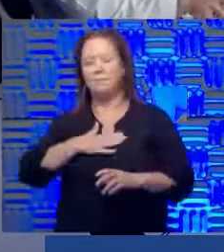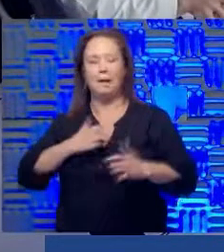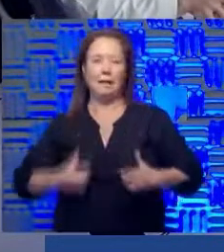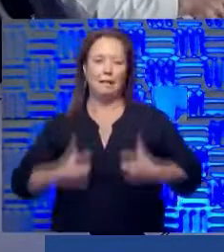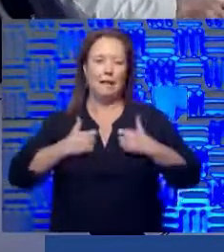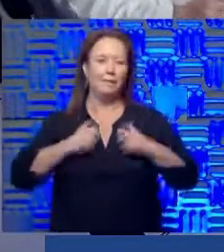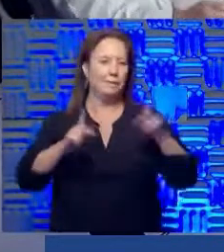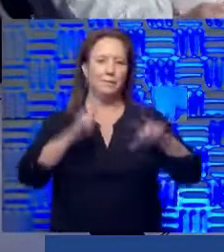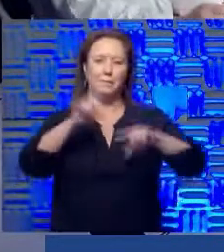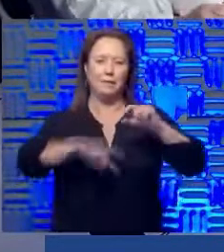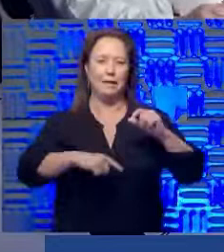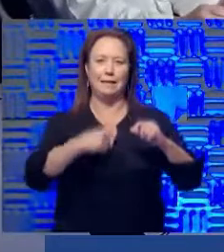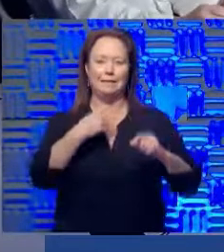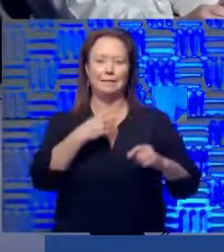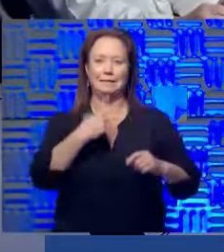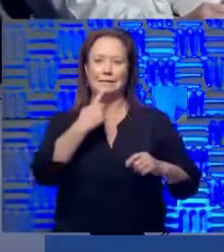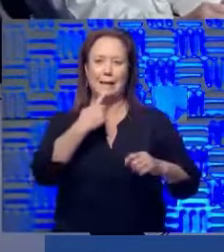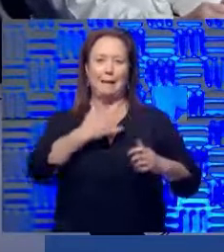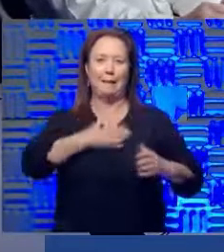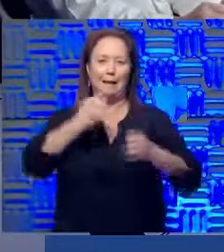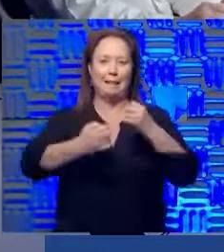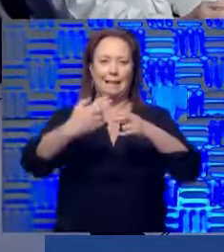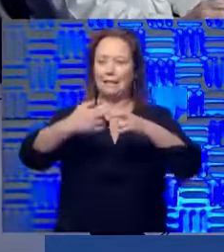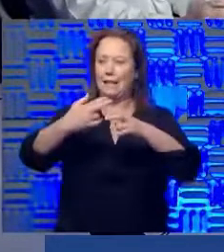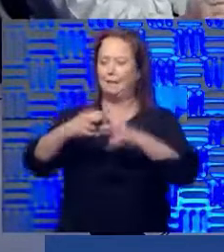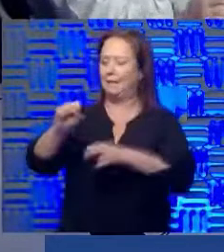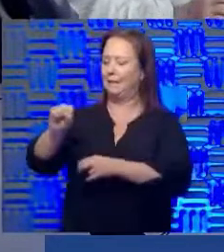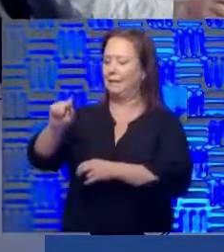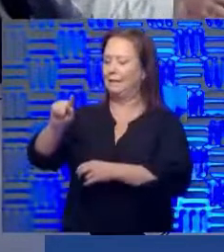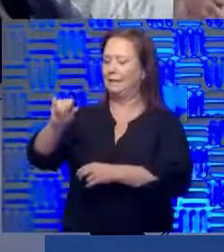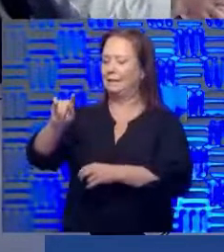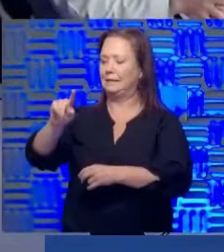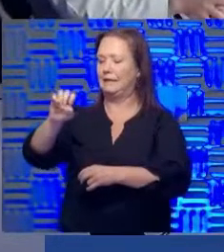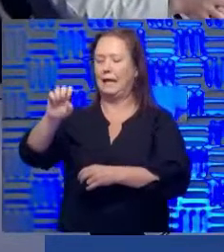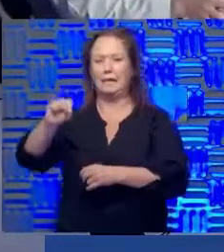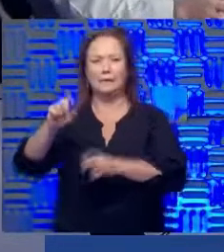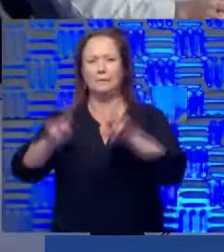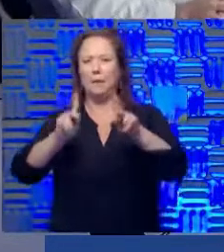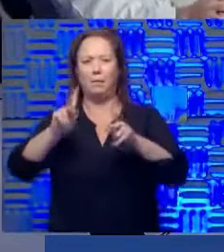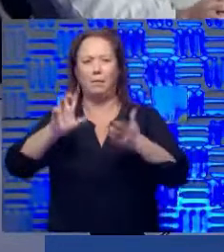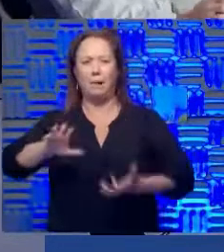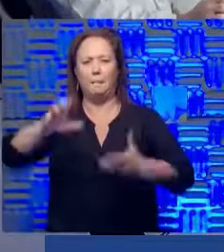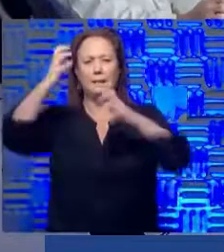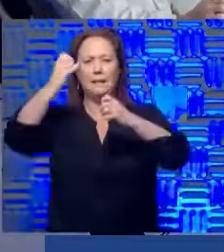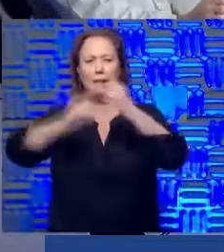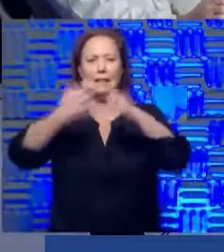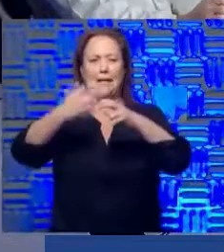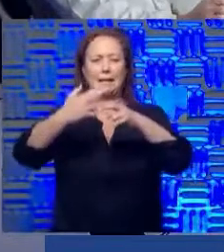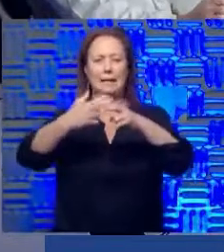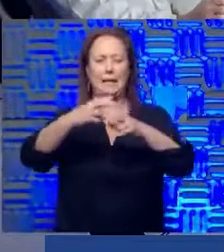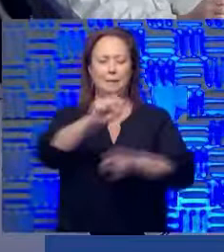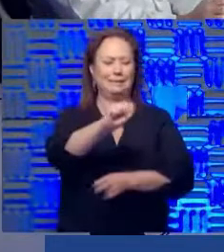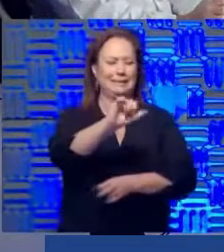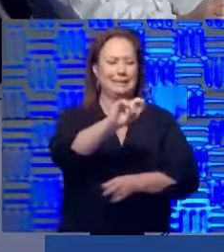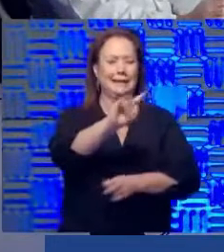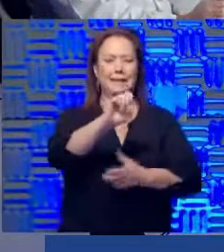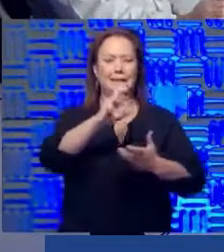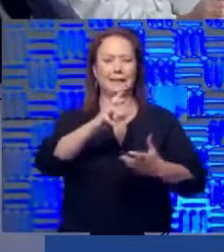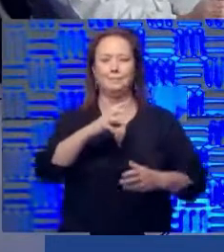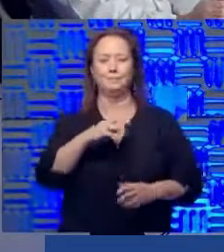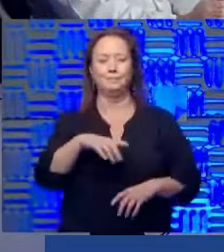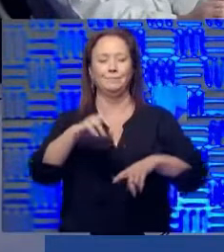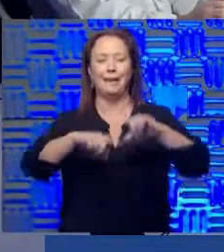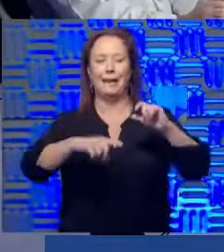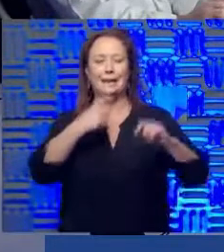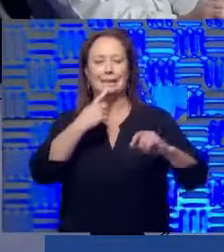it's yeah. Well, try to have a last name that is Stites. It comes across as Stitties and Stits and Sites and thousands of other